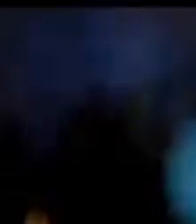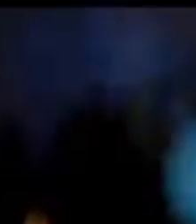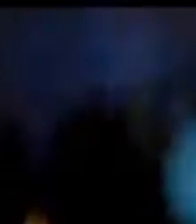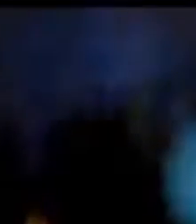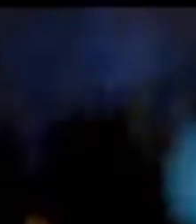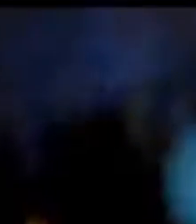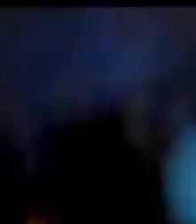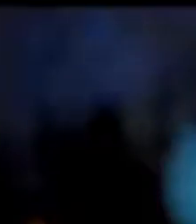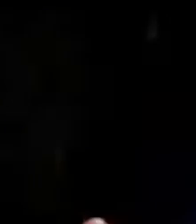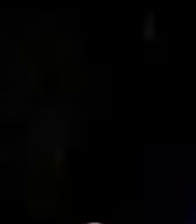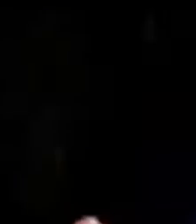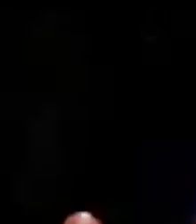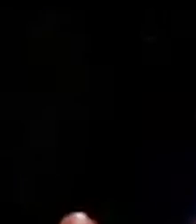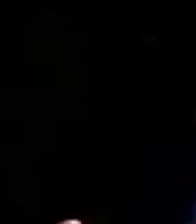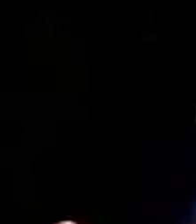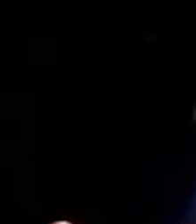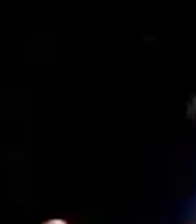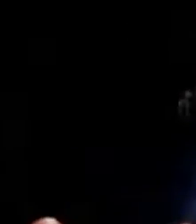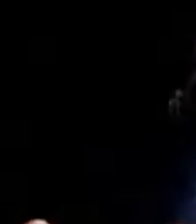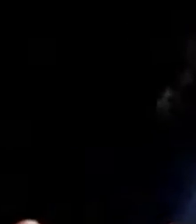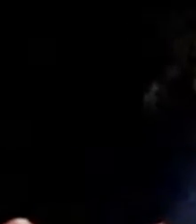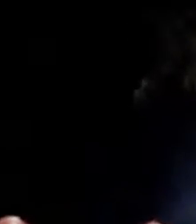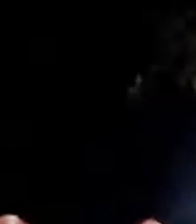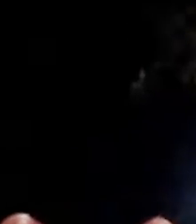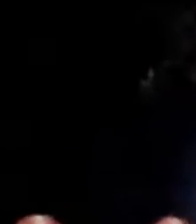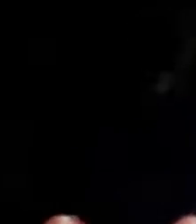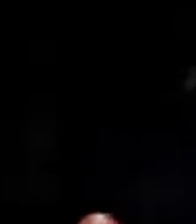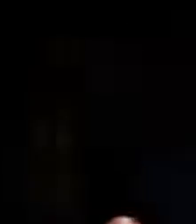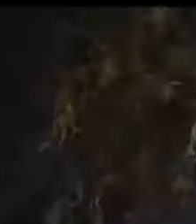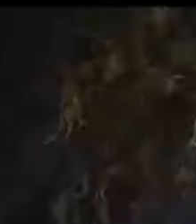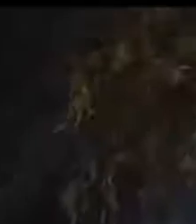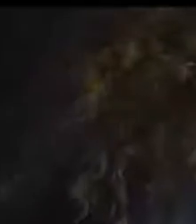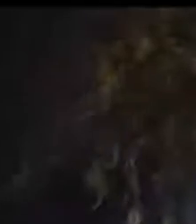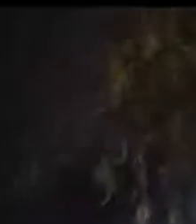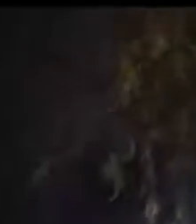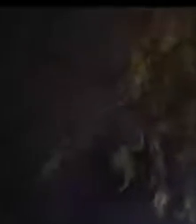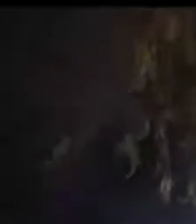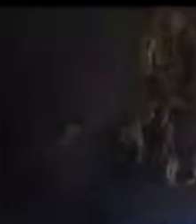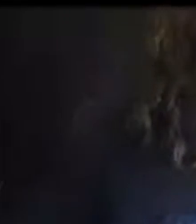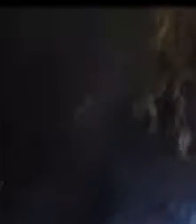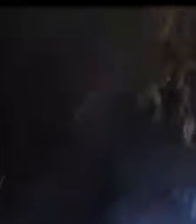I got the manual. Look, I am no longer a slave to sin. Why? He's got the manual.